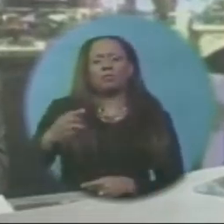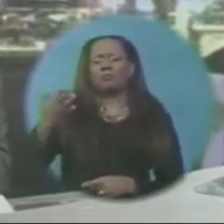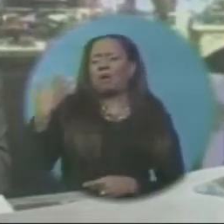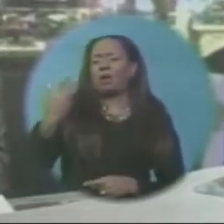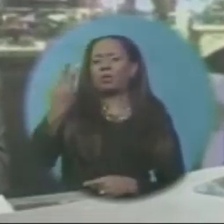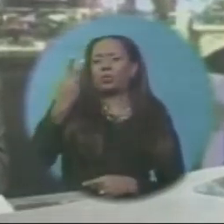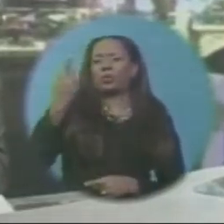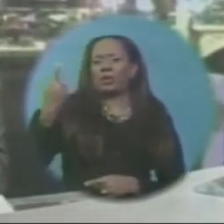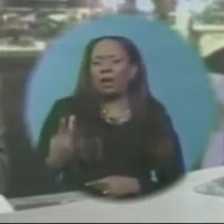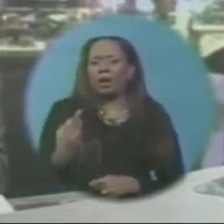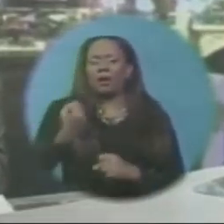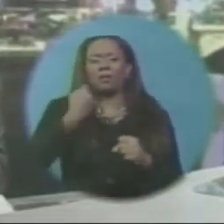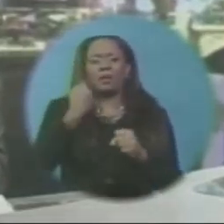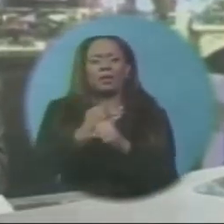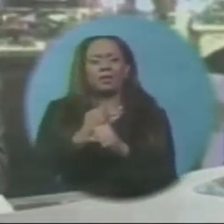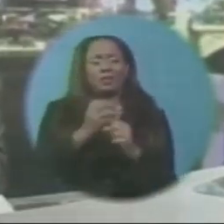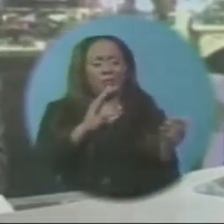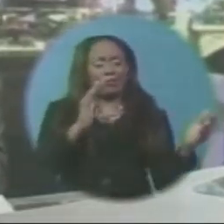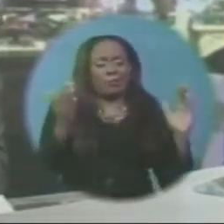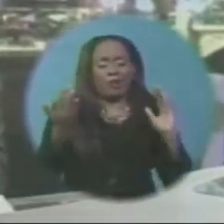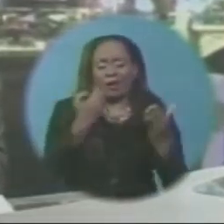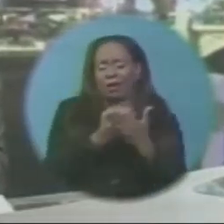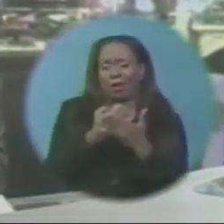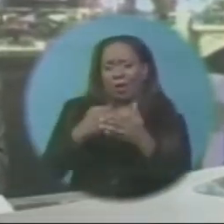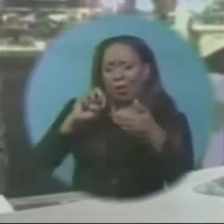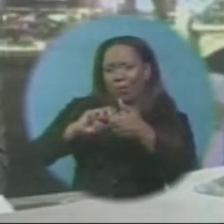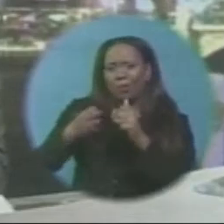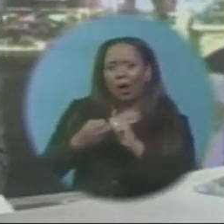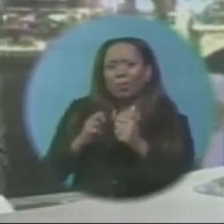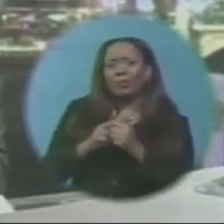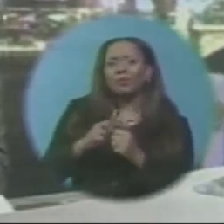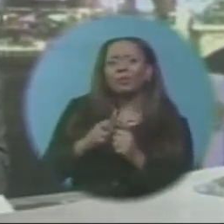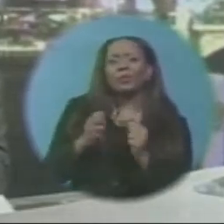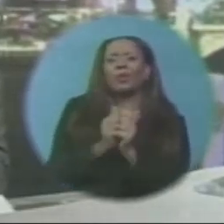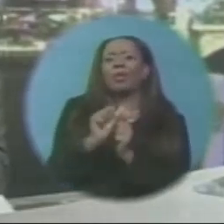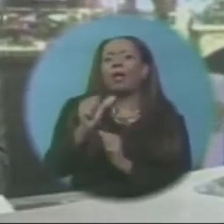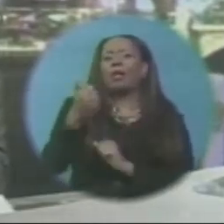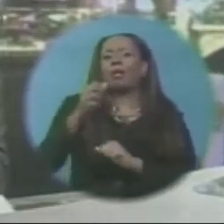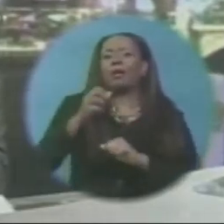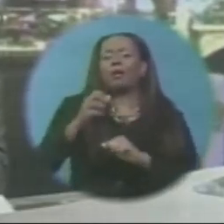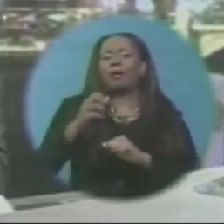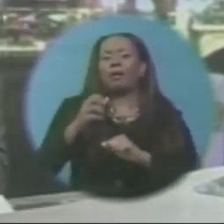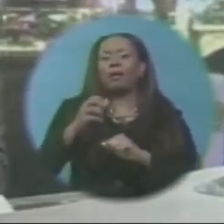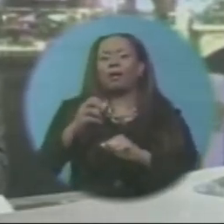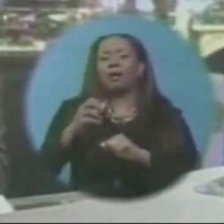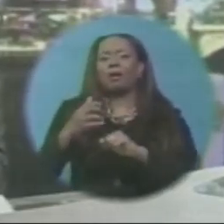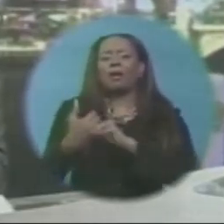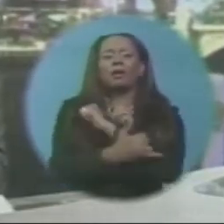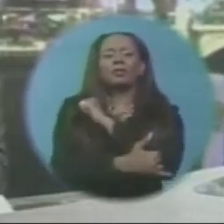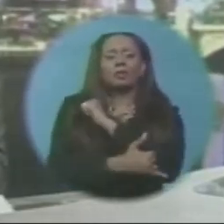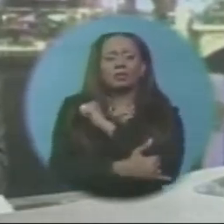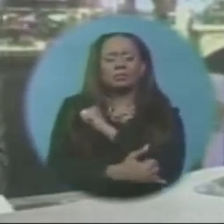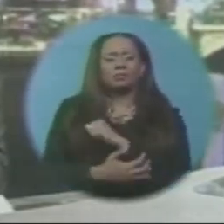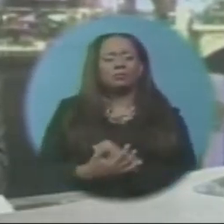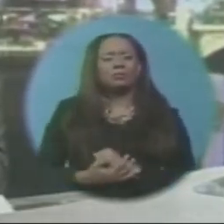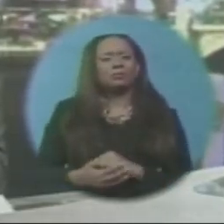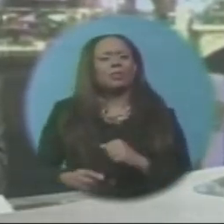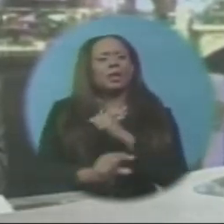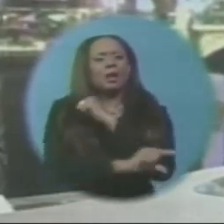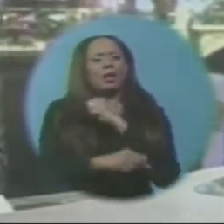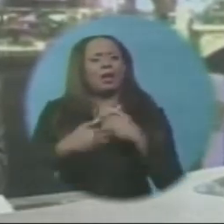years and compared to the economic problems being faced by neighboring countries. He said Guyana had recorded economic growth